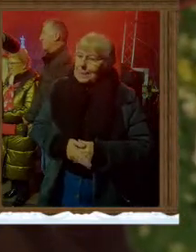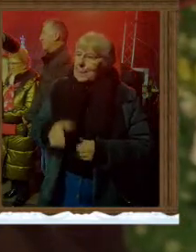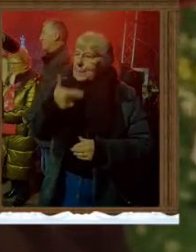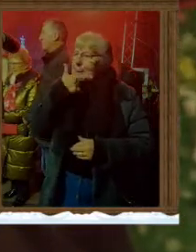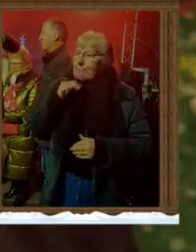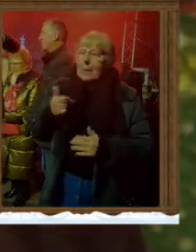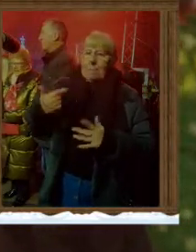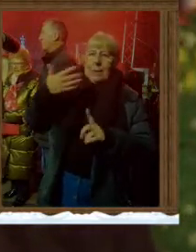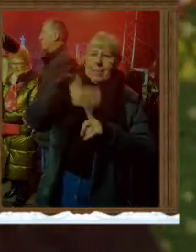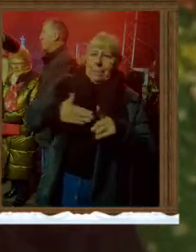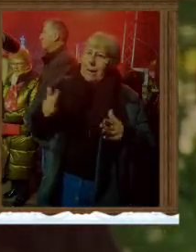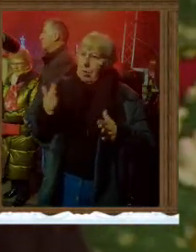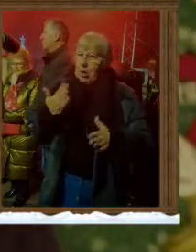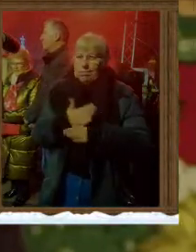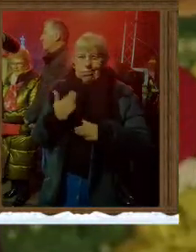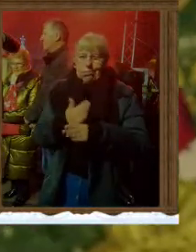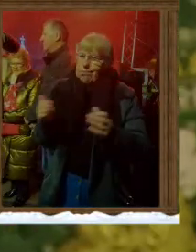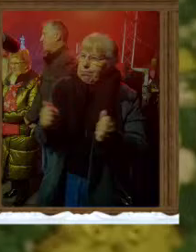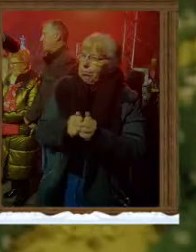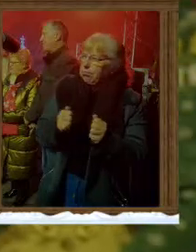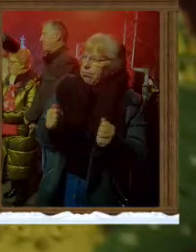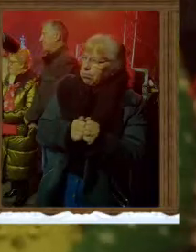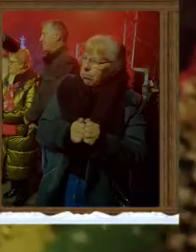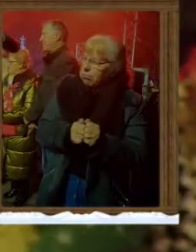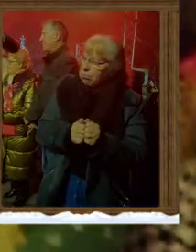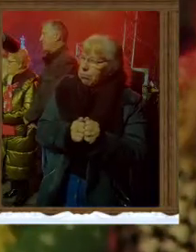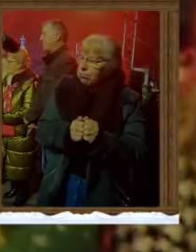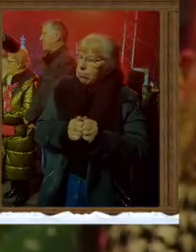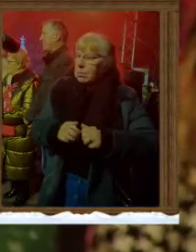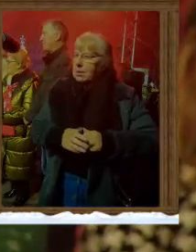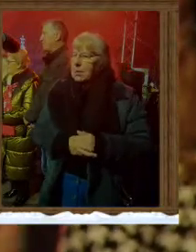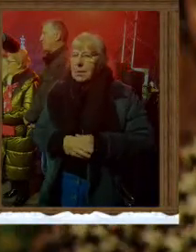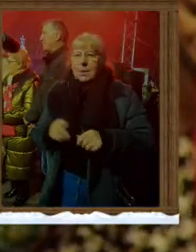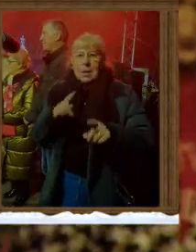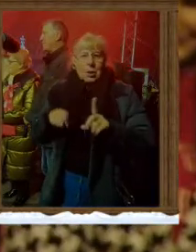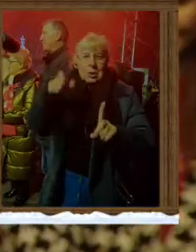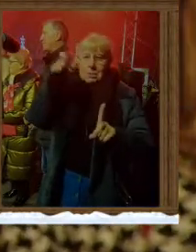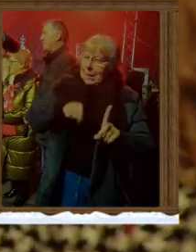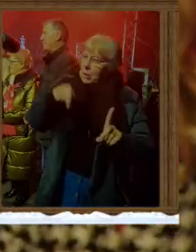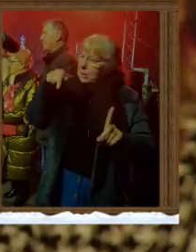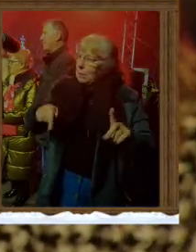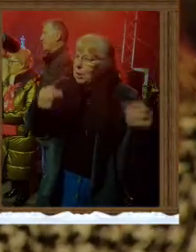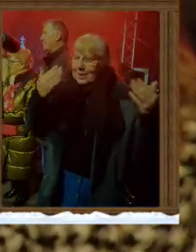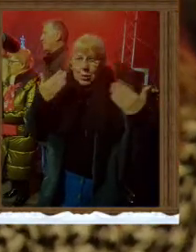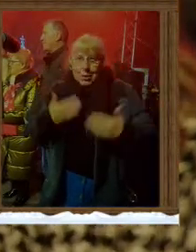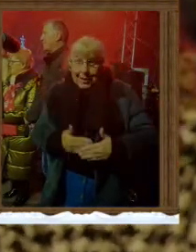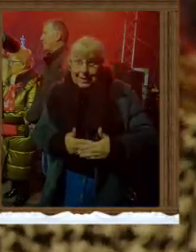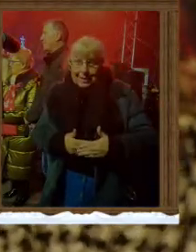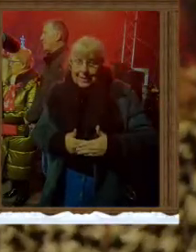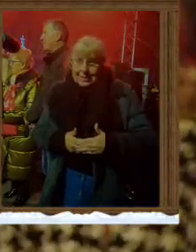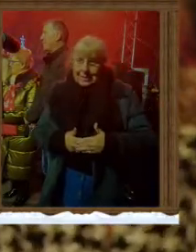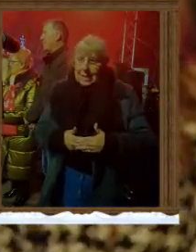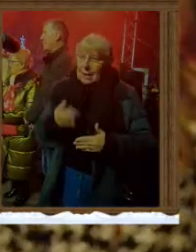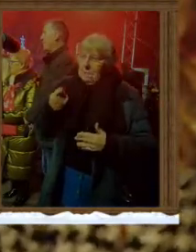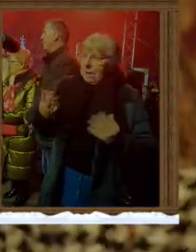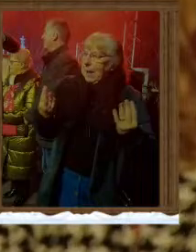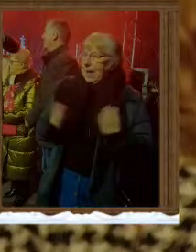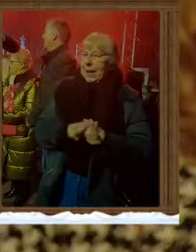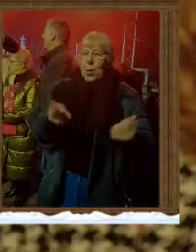background. And there's a special person here tonight who has been with